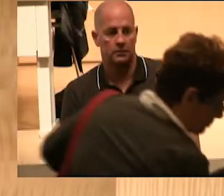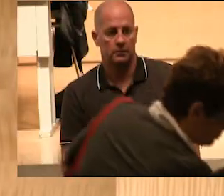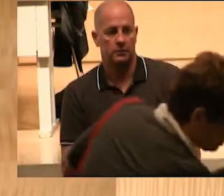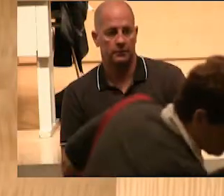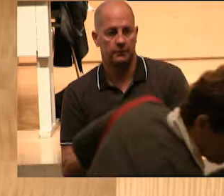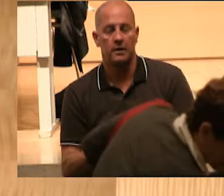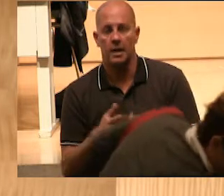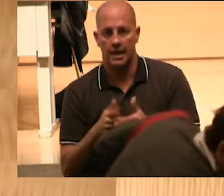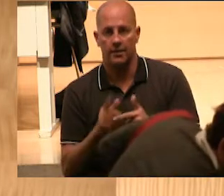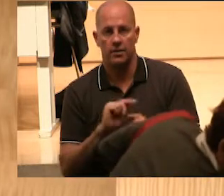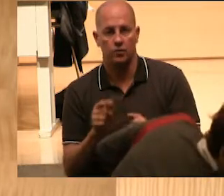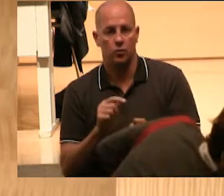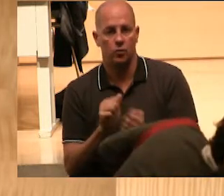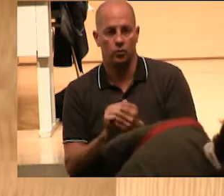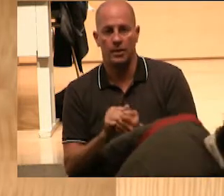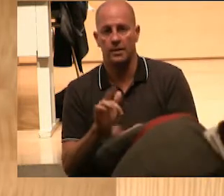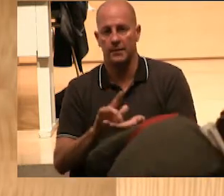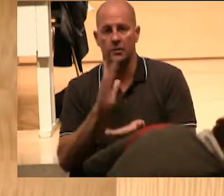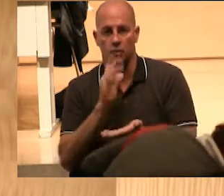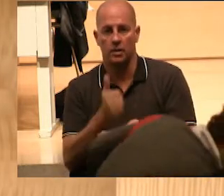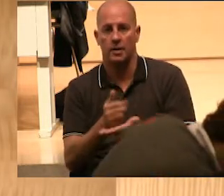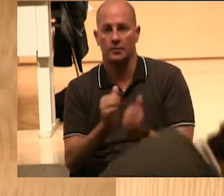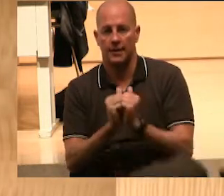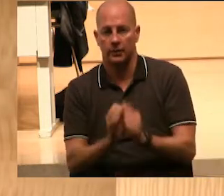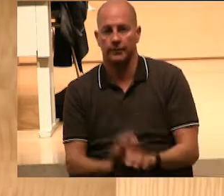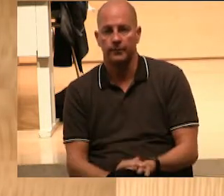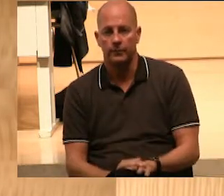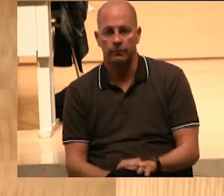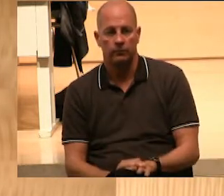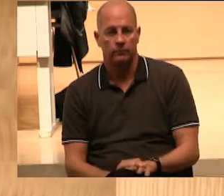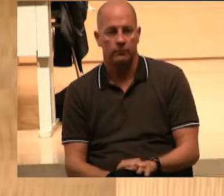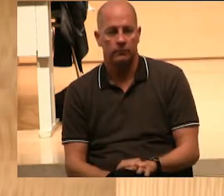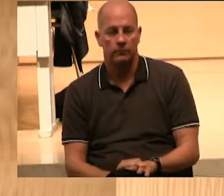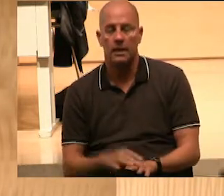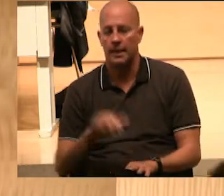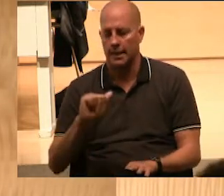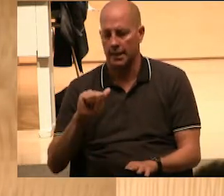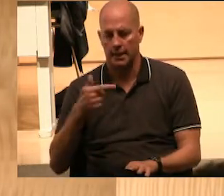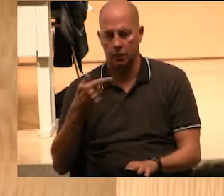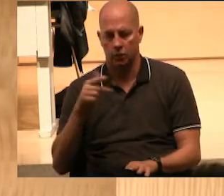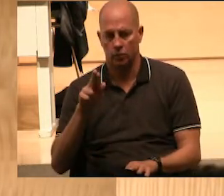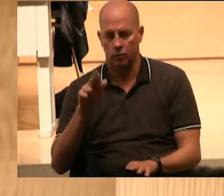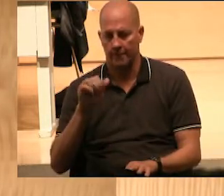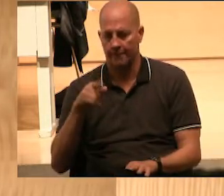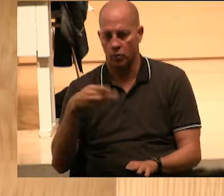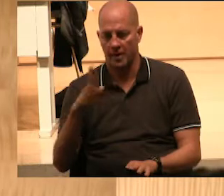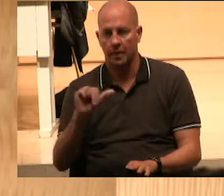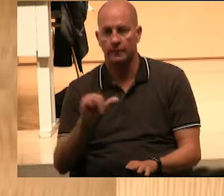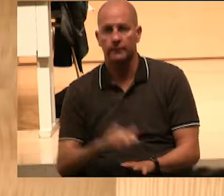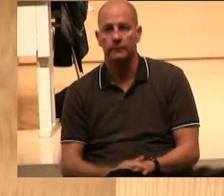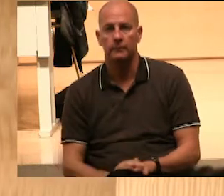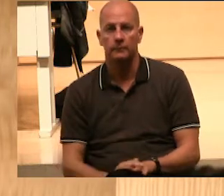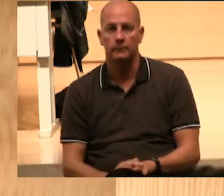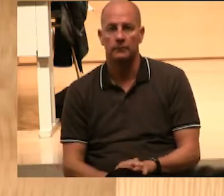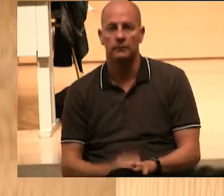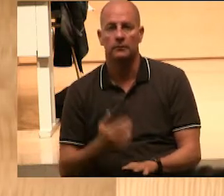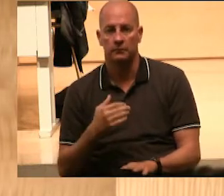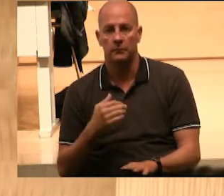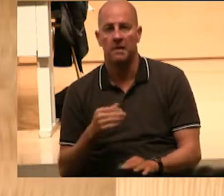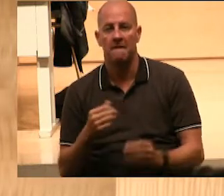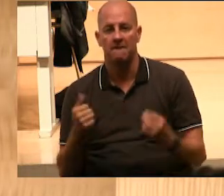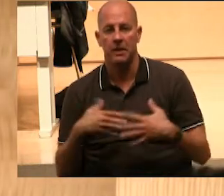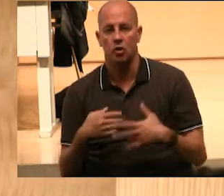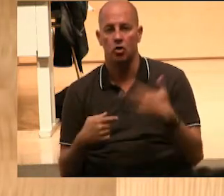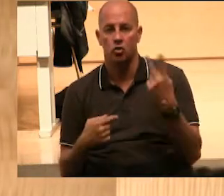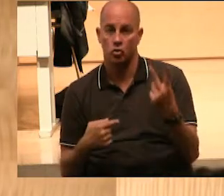So in looking specifically at agoraphobia, this is an anxiety disorder in which there's marked fear or anxiety about 2 or more of the following